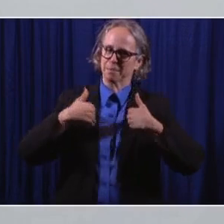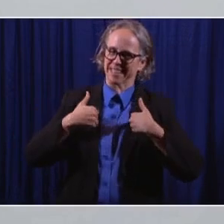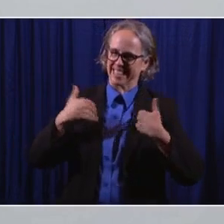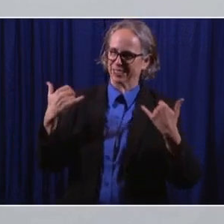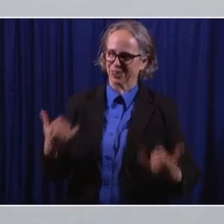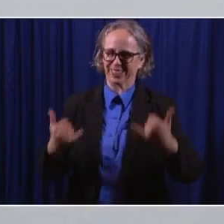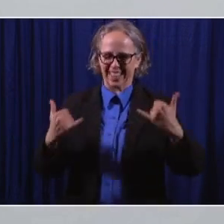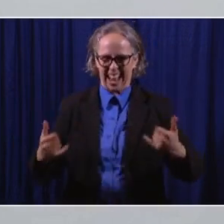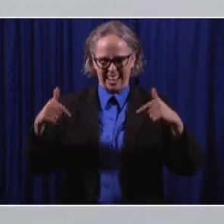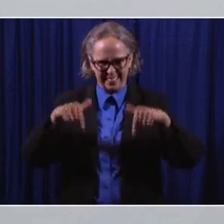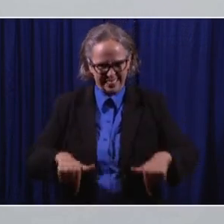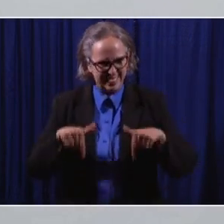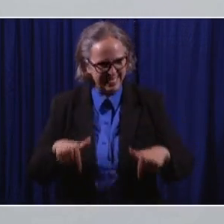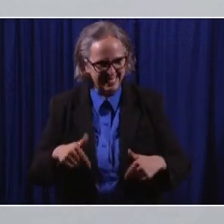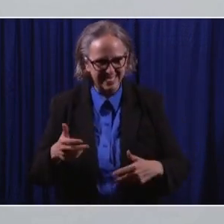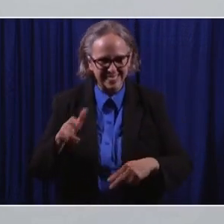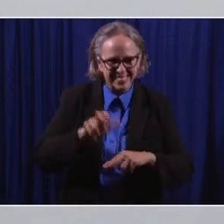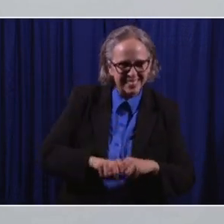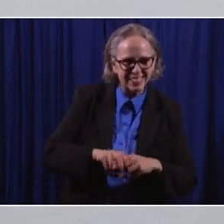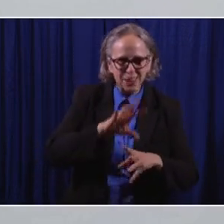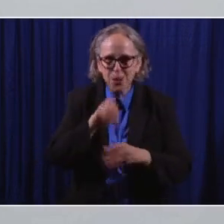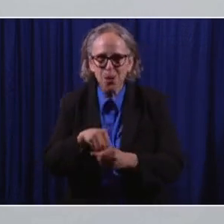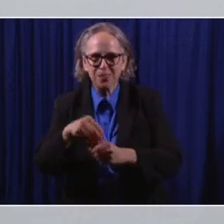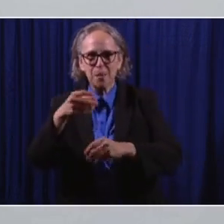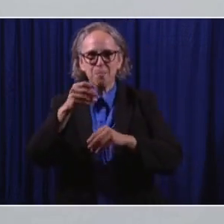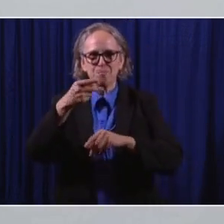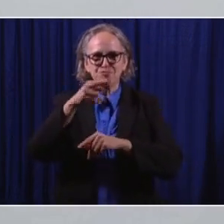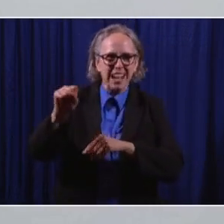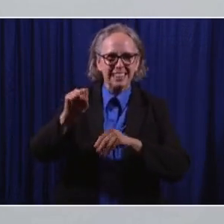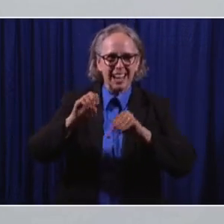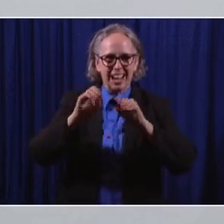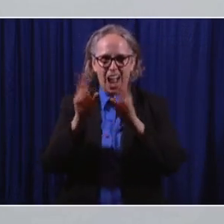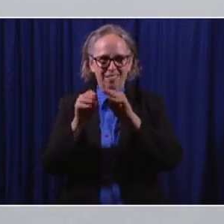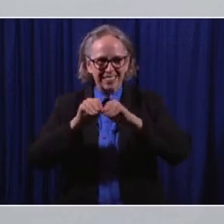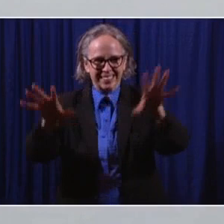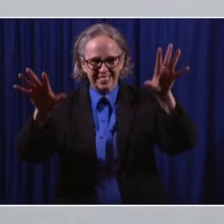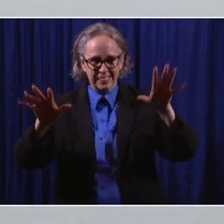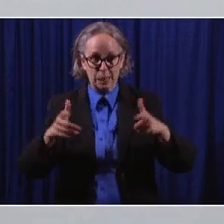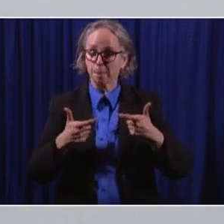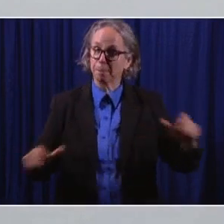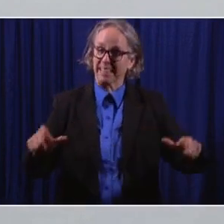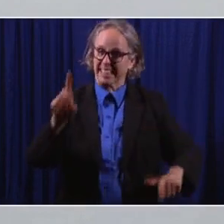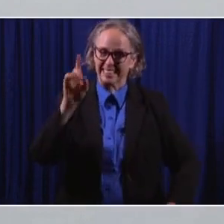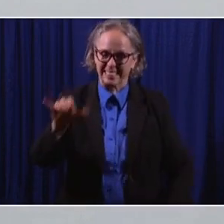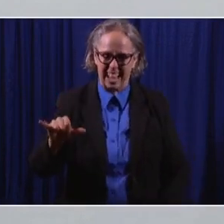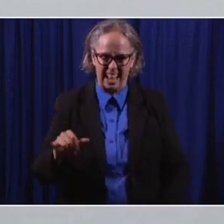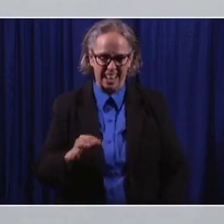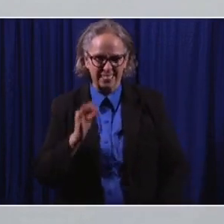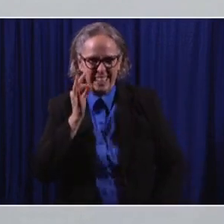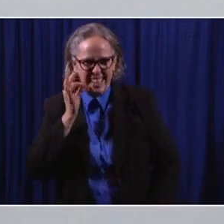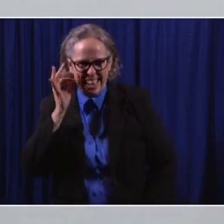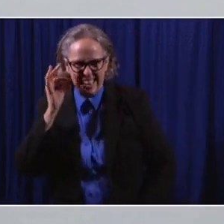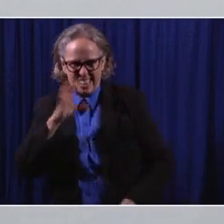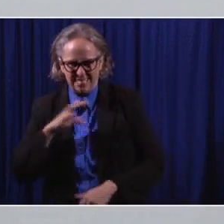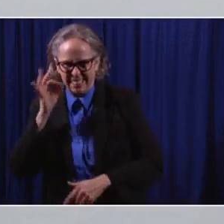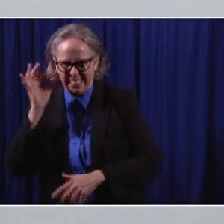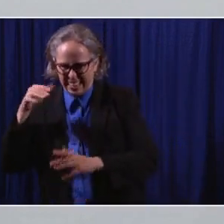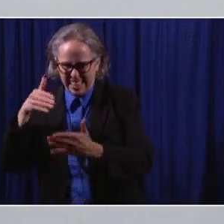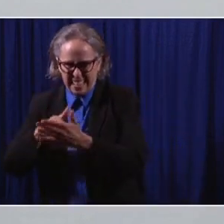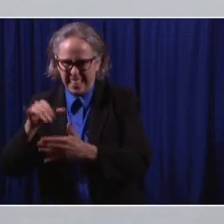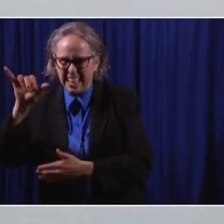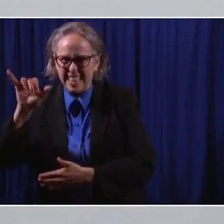the news conference. It is indeed a big day in Cleveland. You mentioned the Indians and the Yankees playing baseball